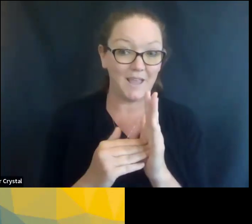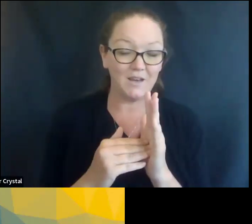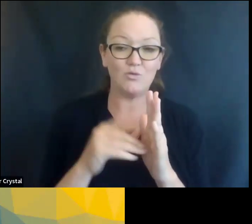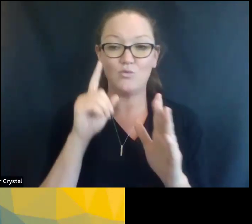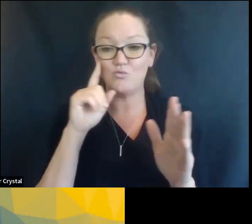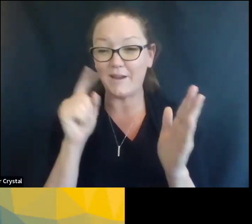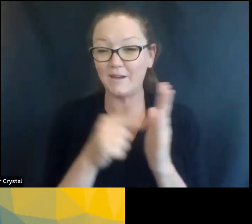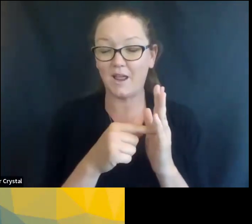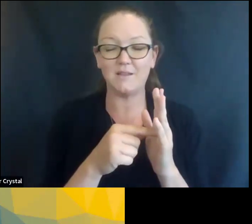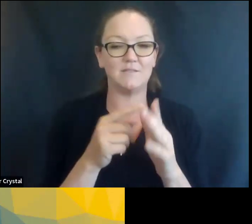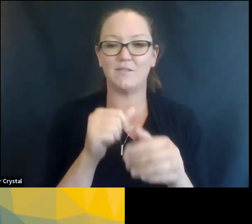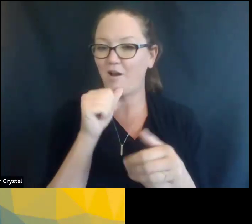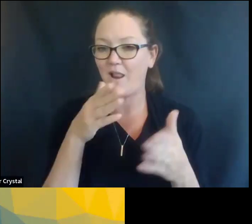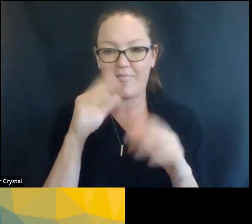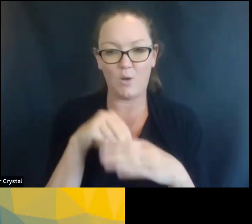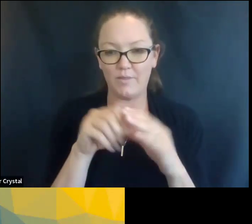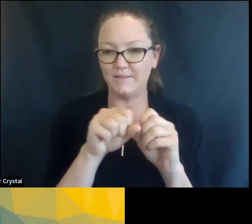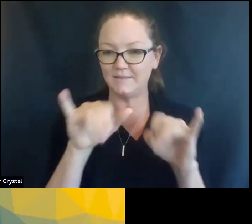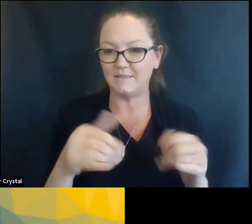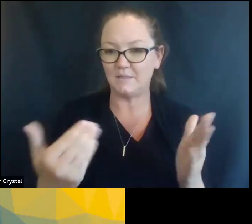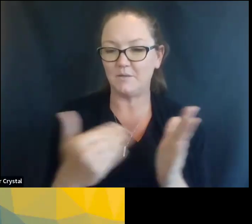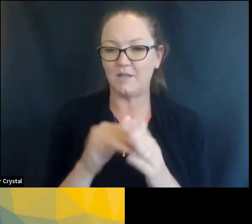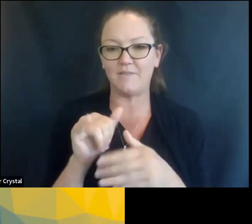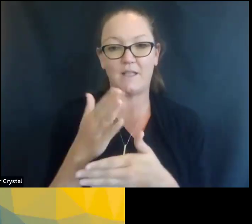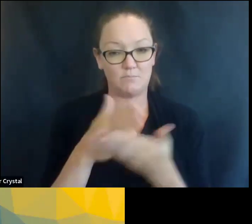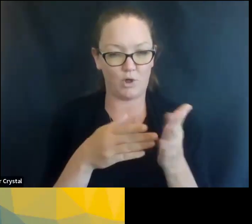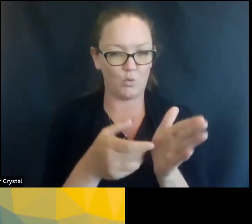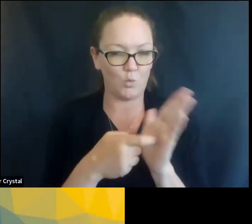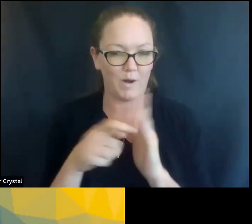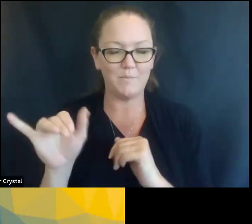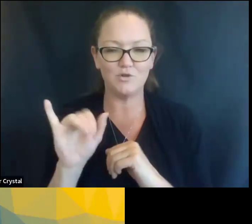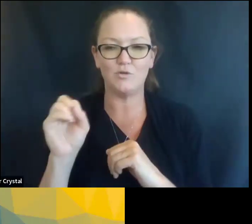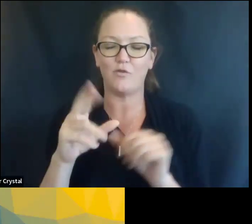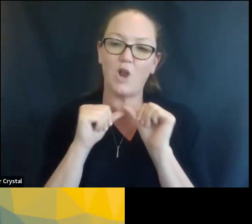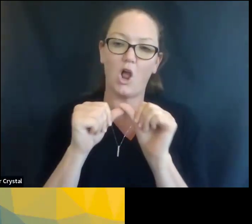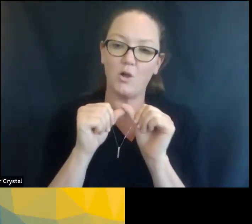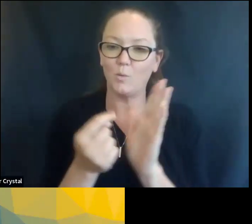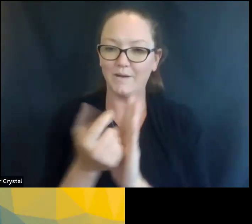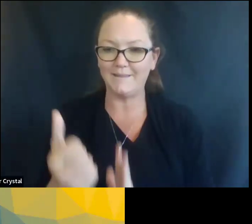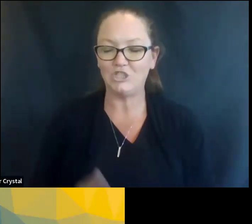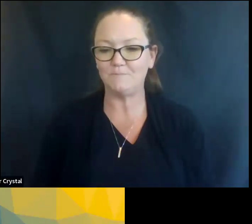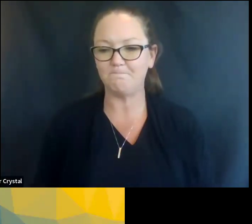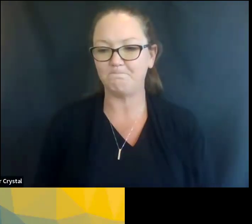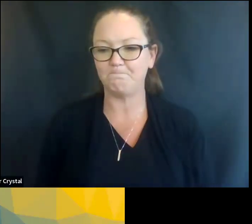don't let it back into the system. So that's part of the requirement as well for ongoing deletion.